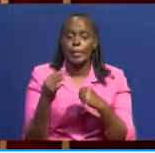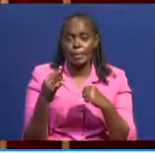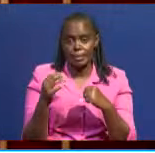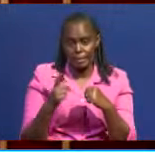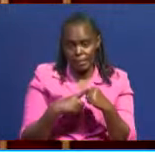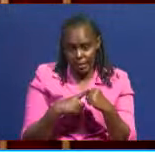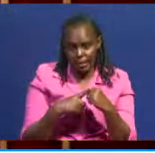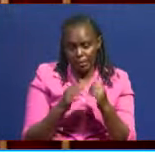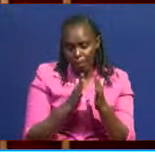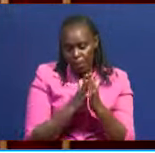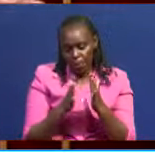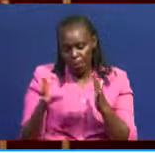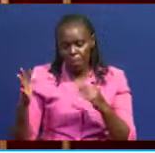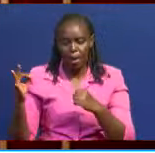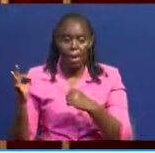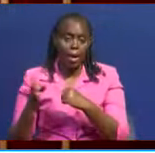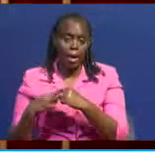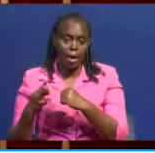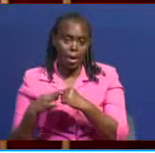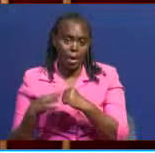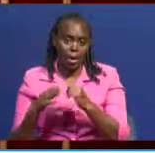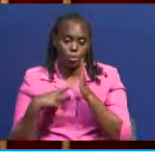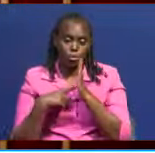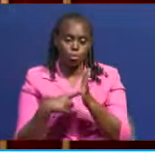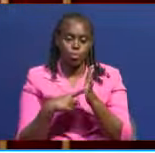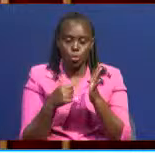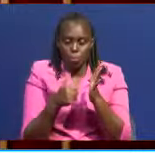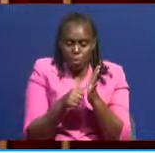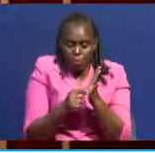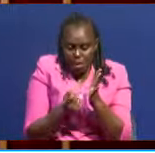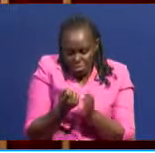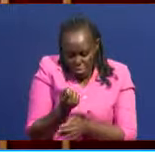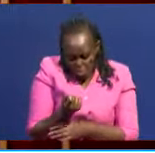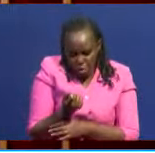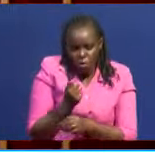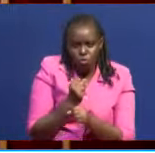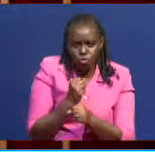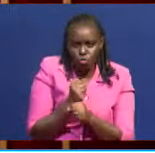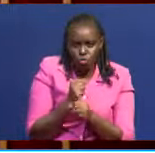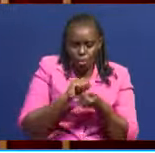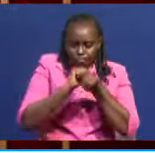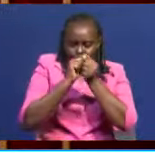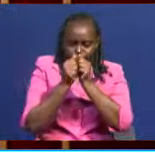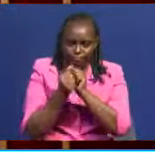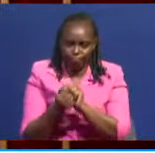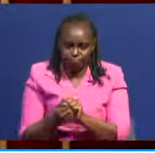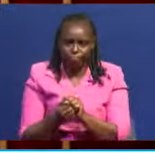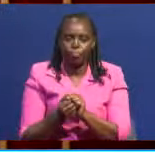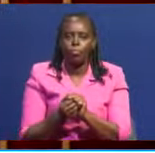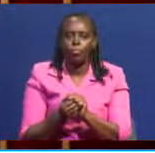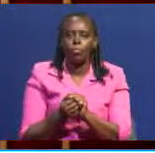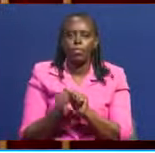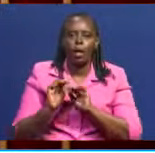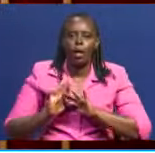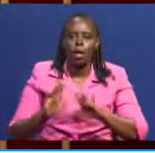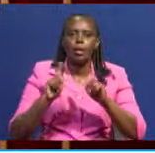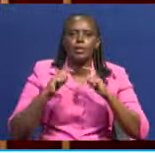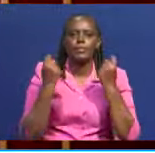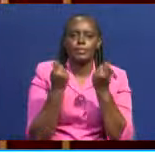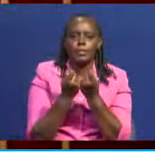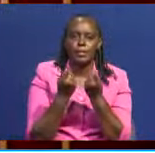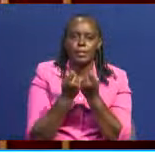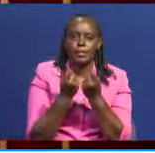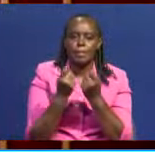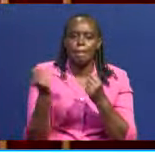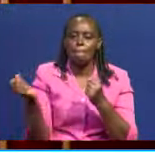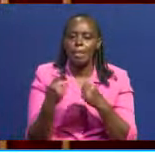6 to 8 months to show him that if there is a small problem, just to do a transition. So we told him we will leave our team for